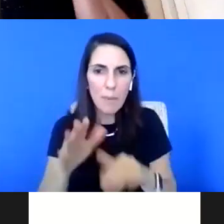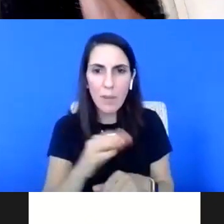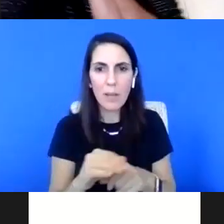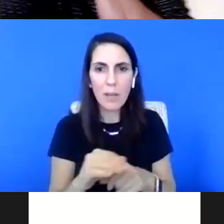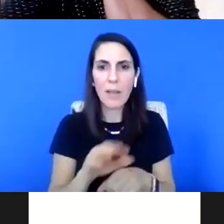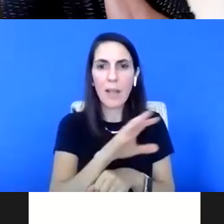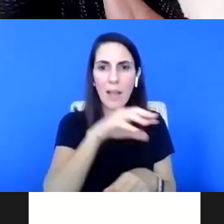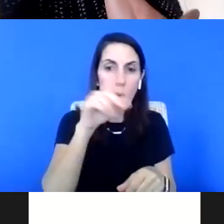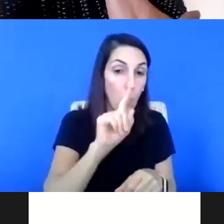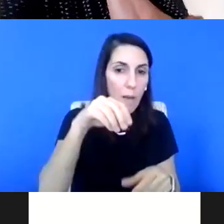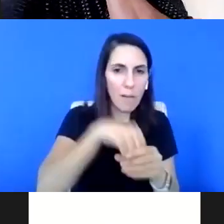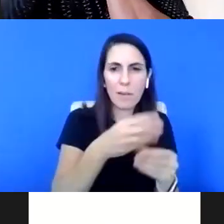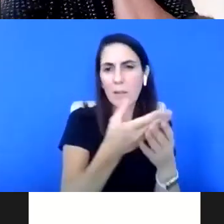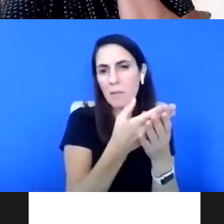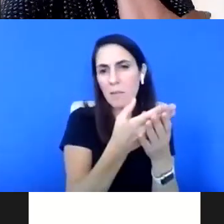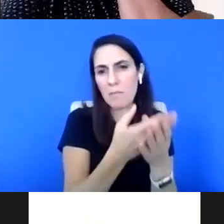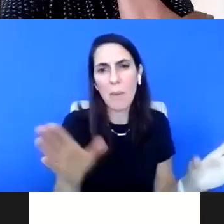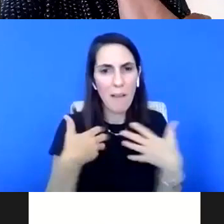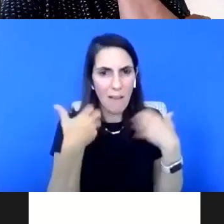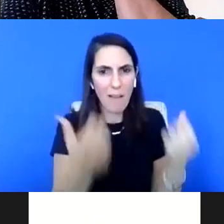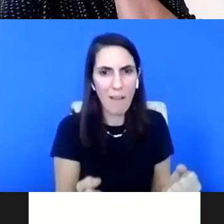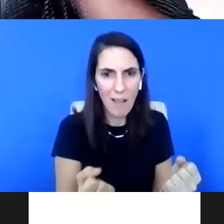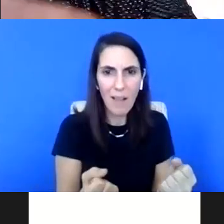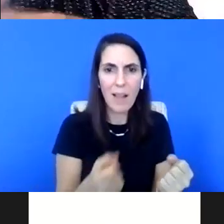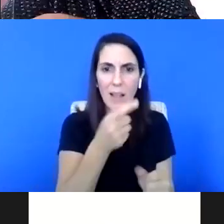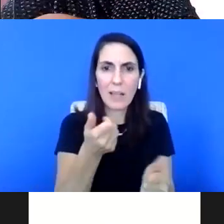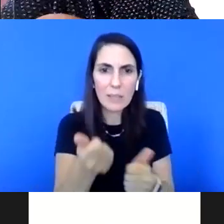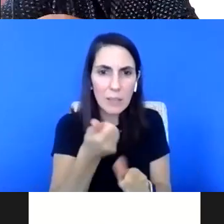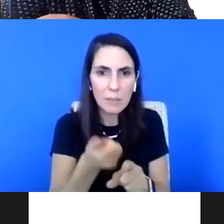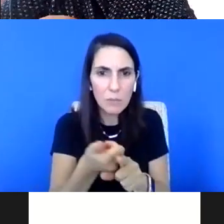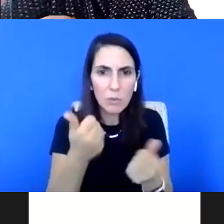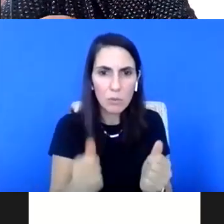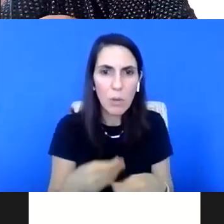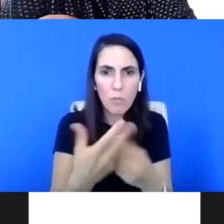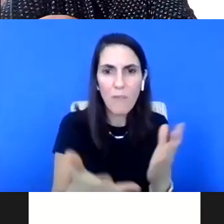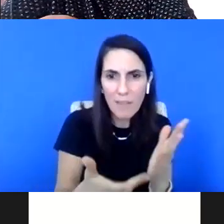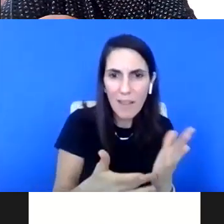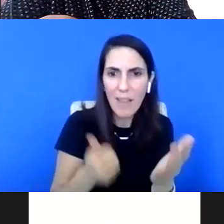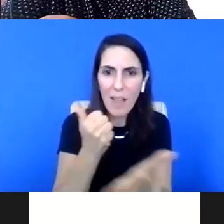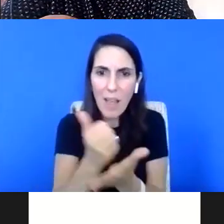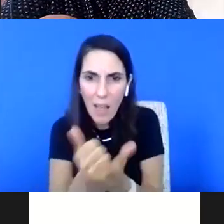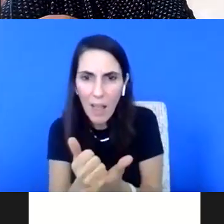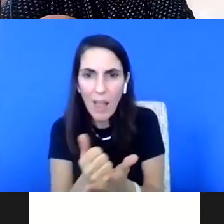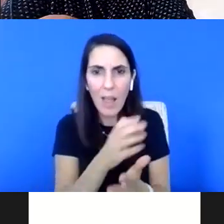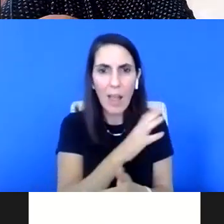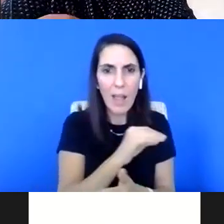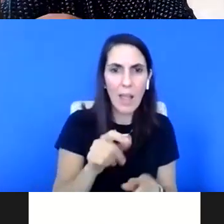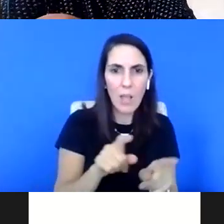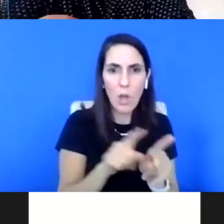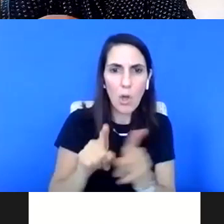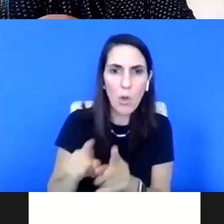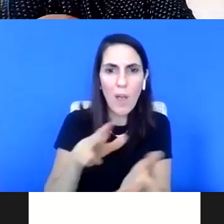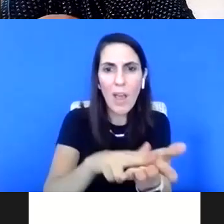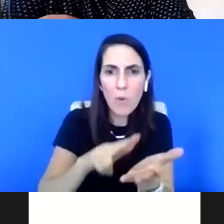initiatives. He provides technical assistance to navigators and other enrollment specialists as